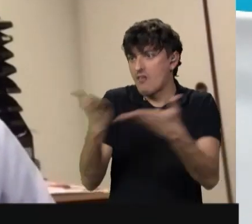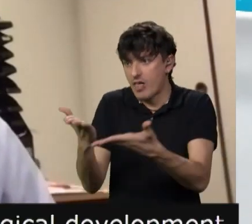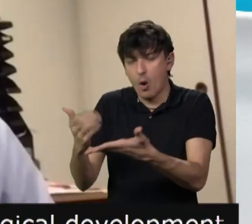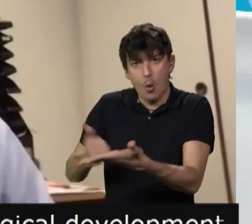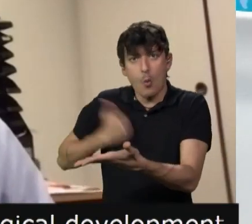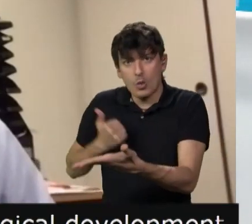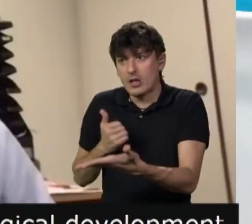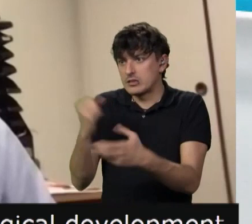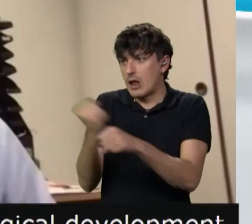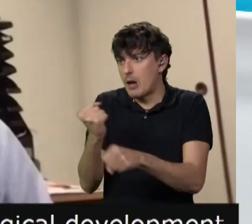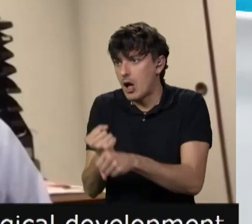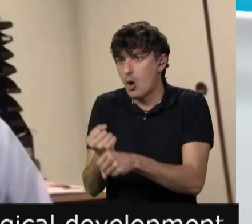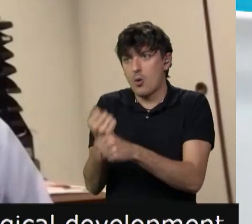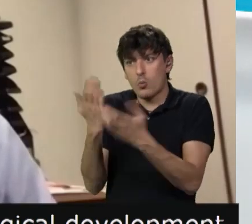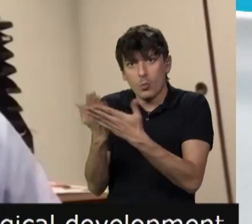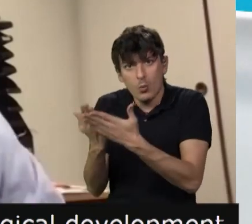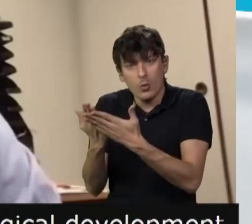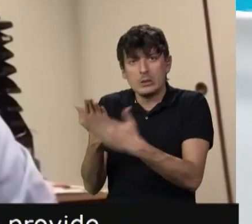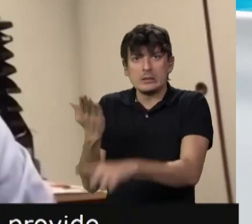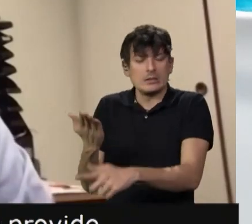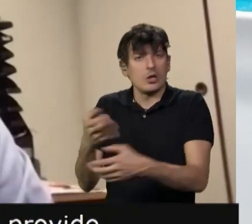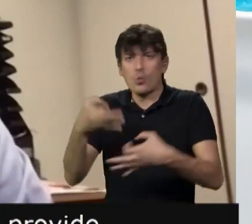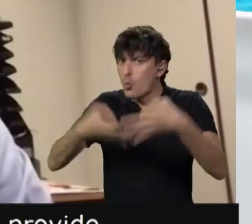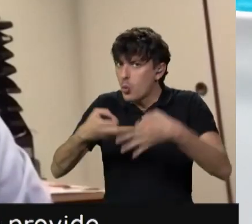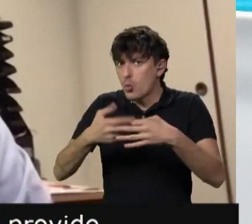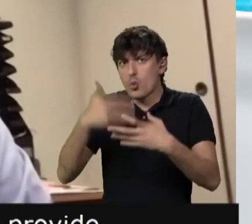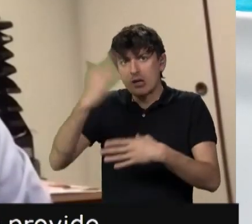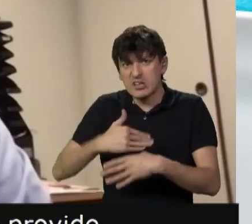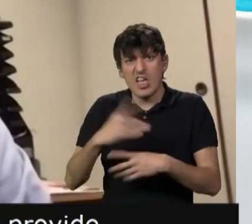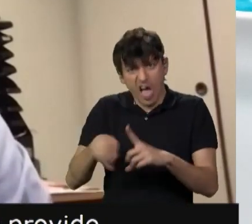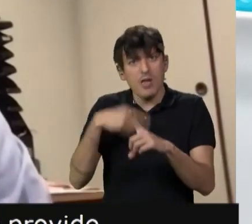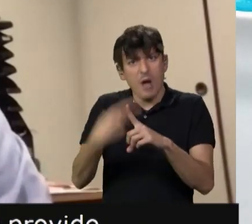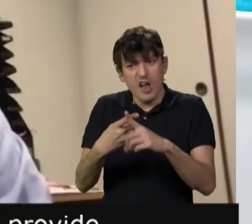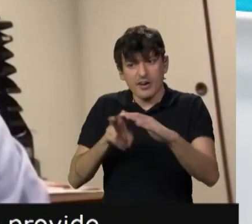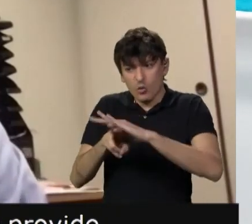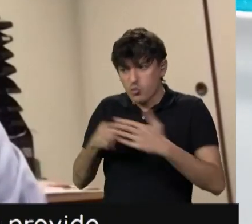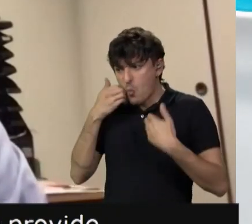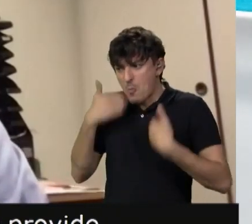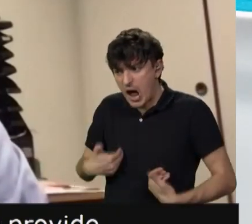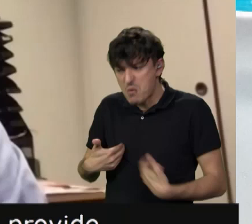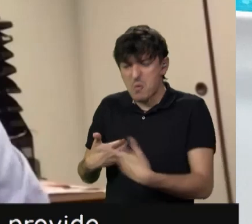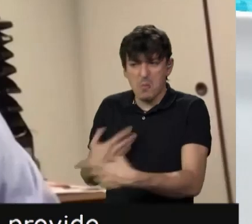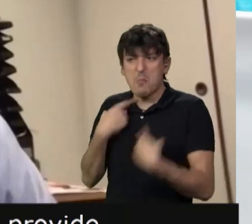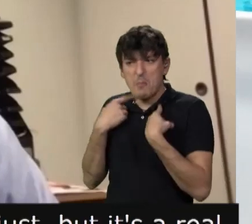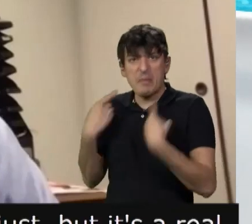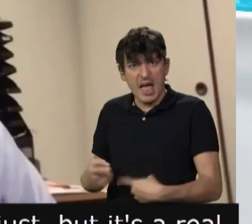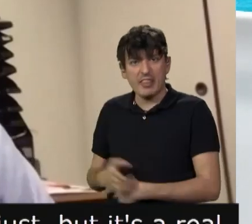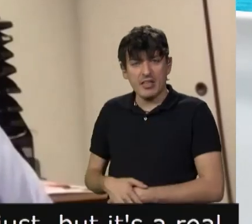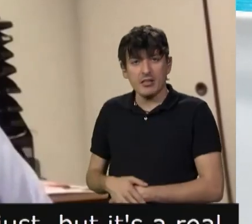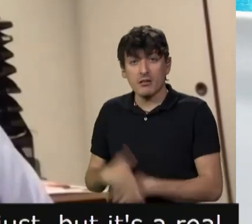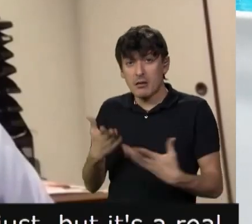provide opportunities, labor opportunities, is not only unjust, but it's a real loss of human resources, isn't it?